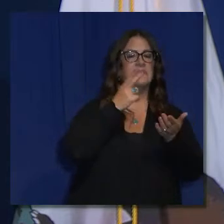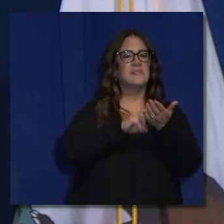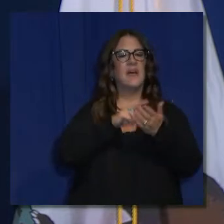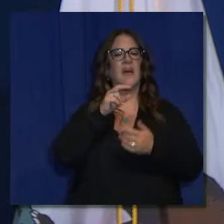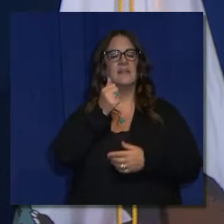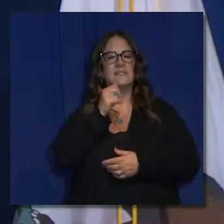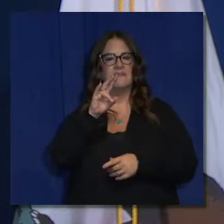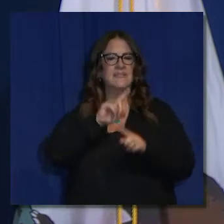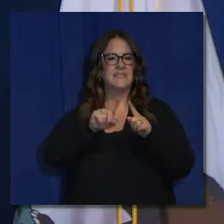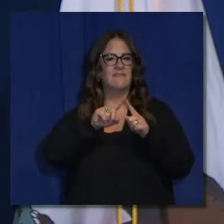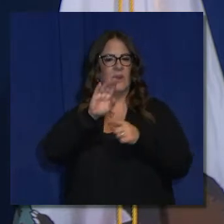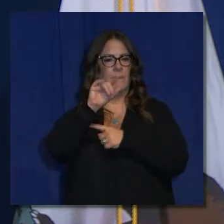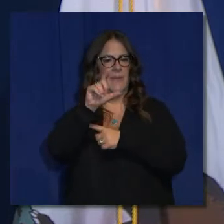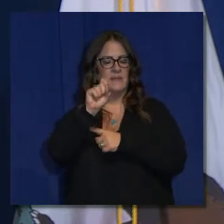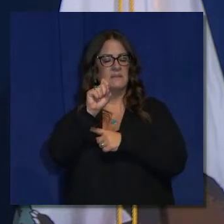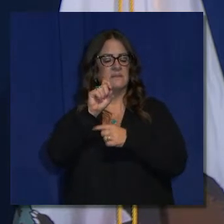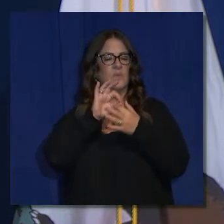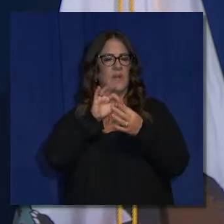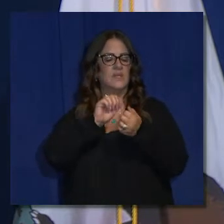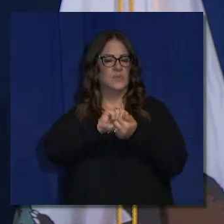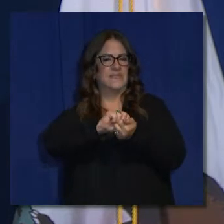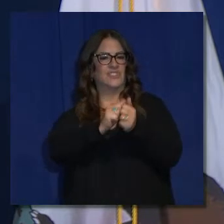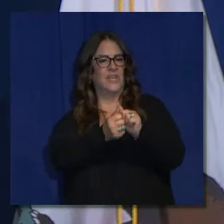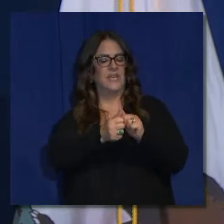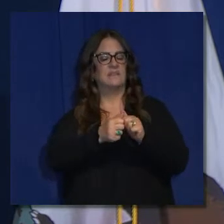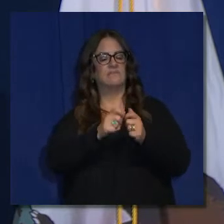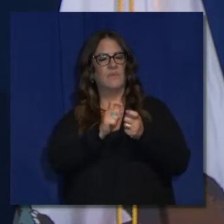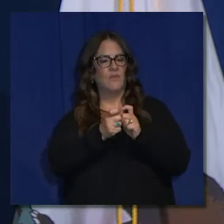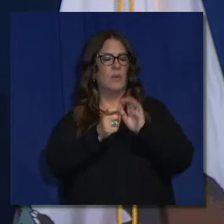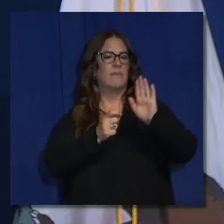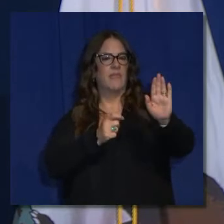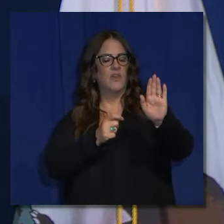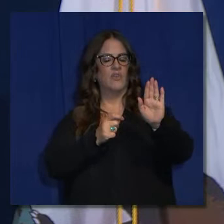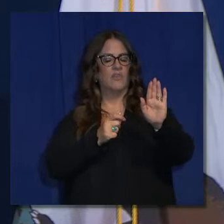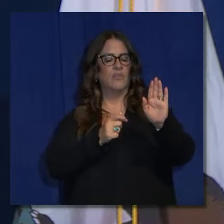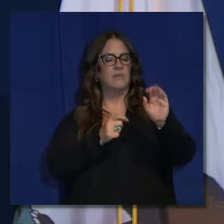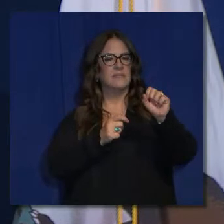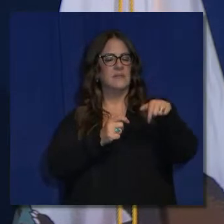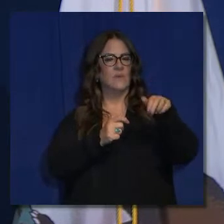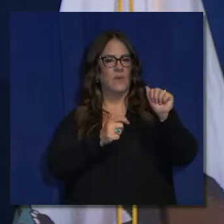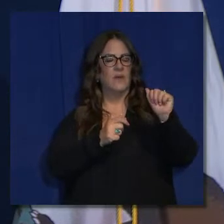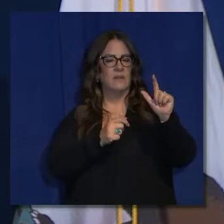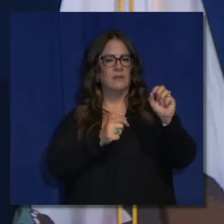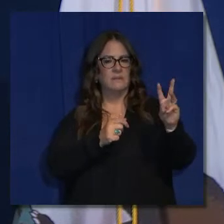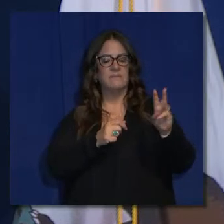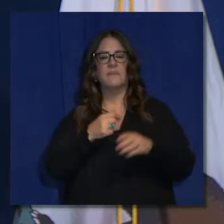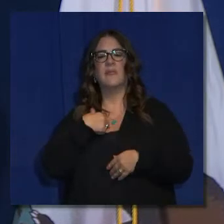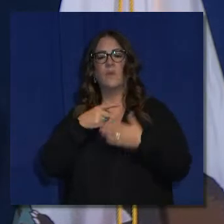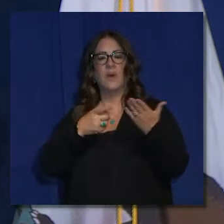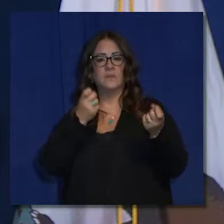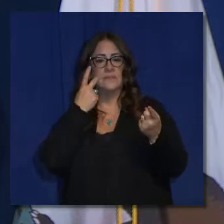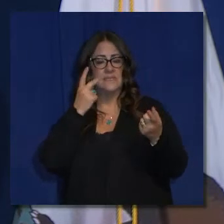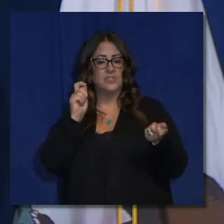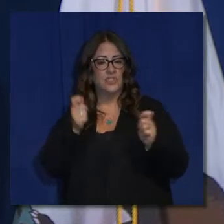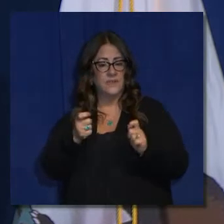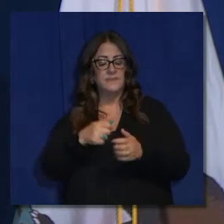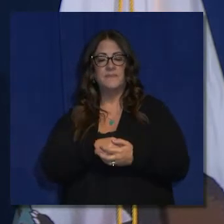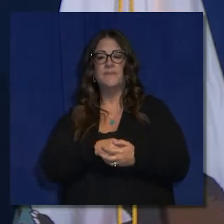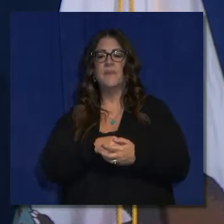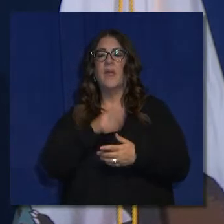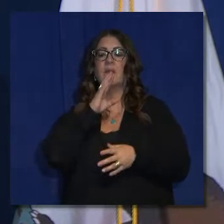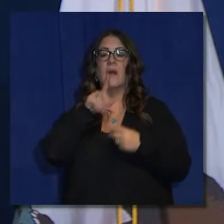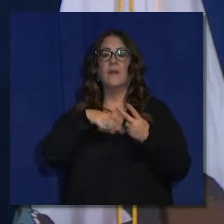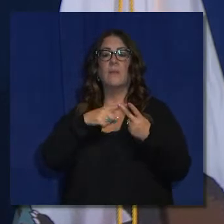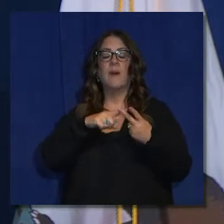reflected, those reforms, in a response to your question of what I've sought to see reformed. As it relates to